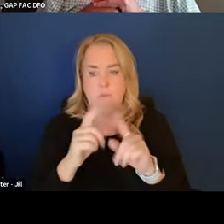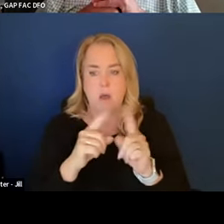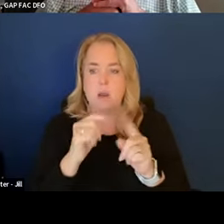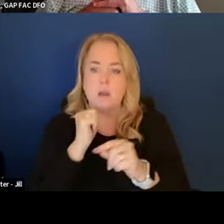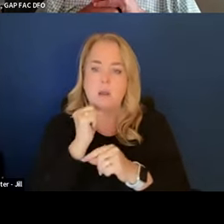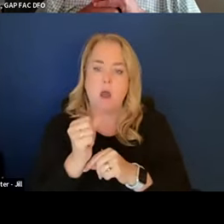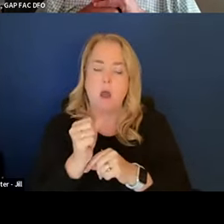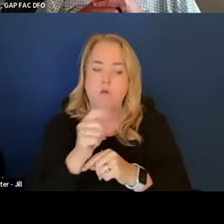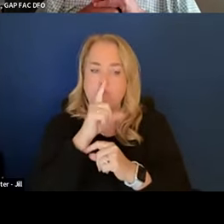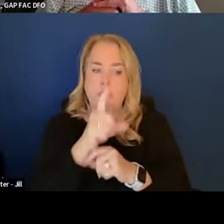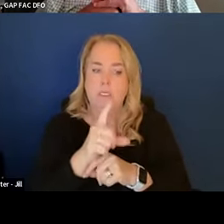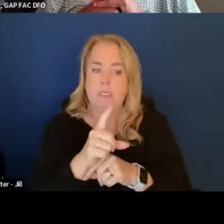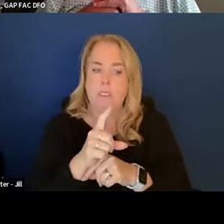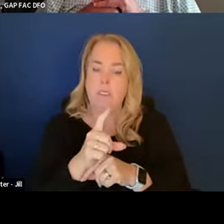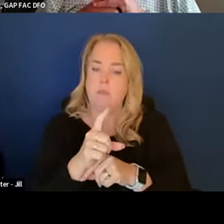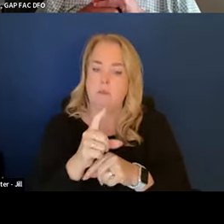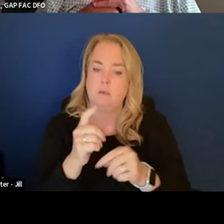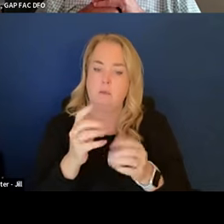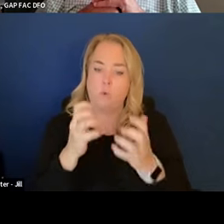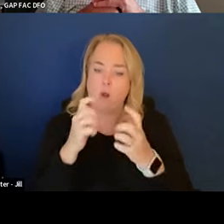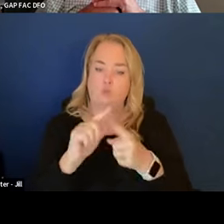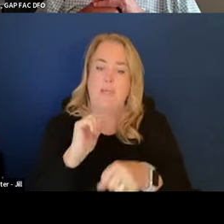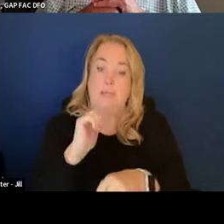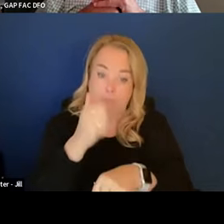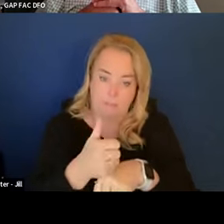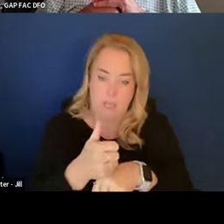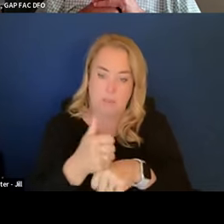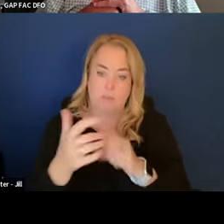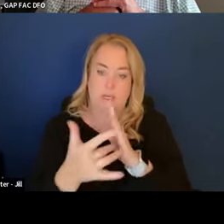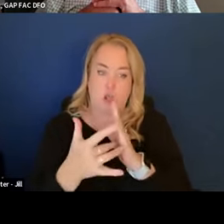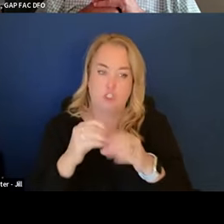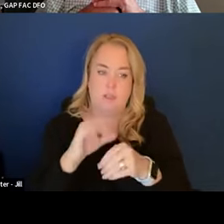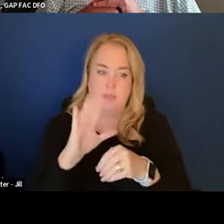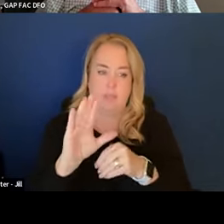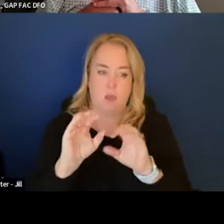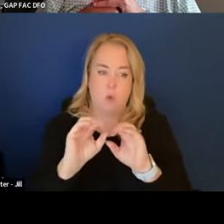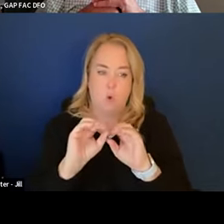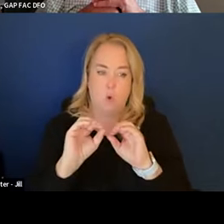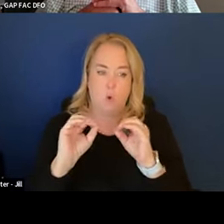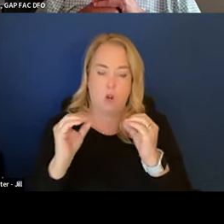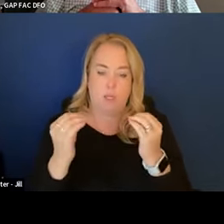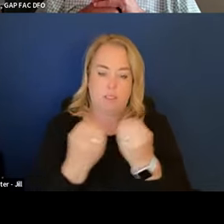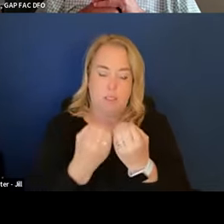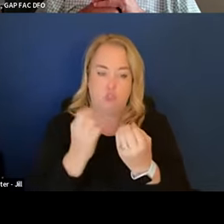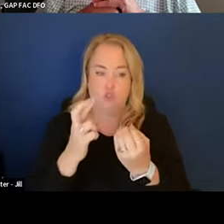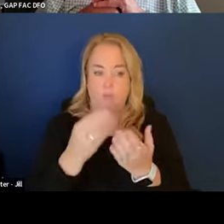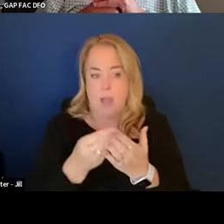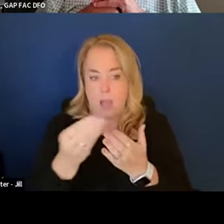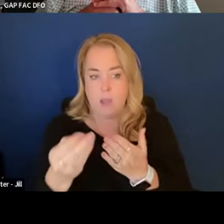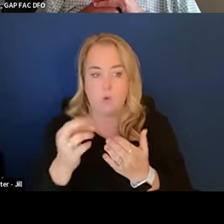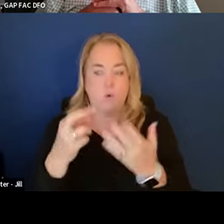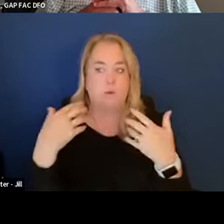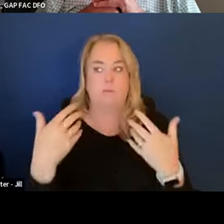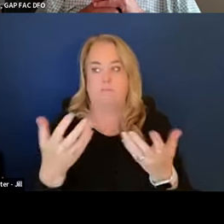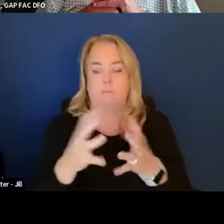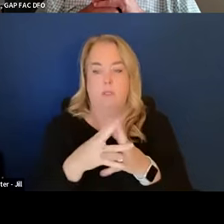necessarily incentivized to implement that technology within the organization, to buy it or you